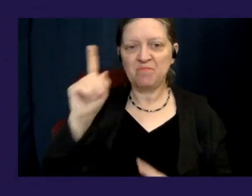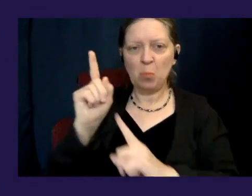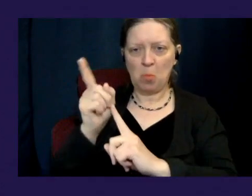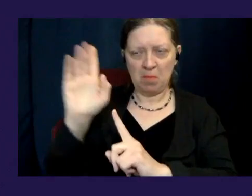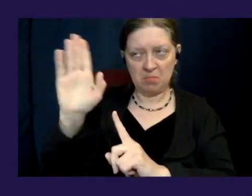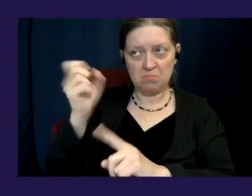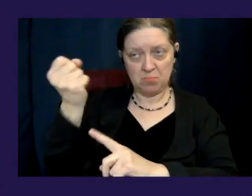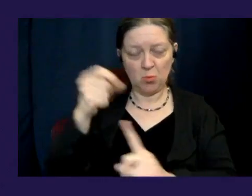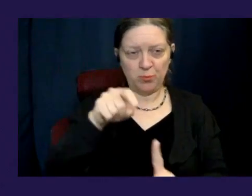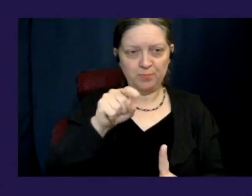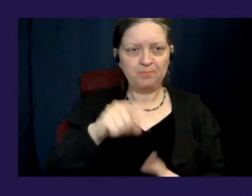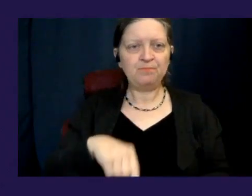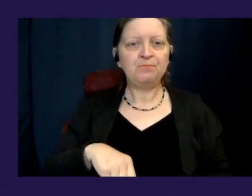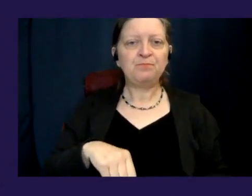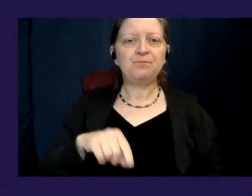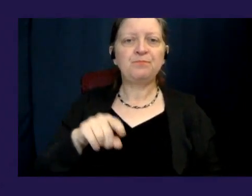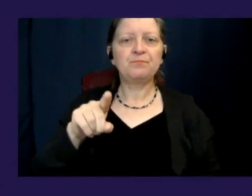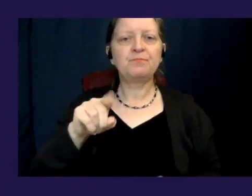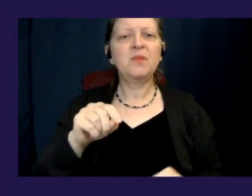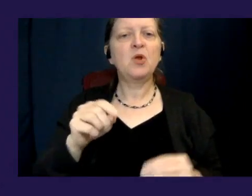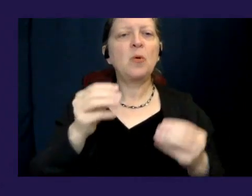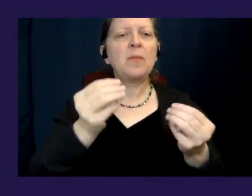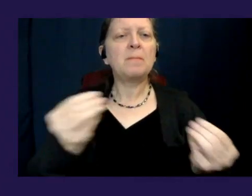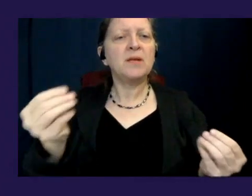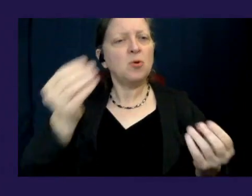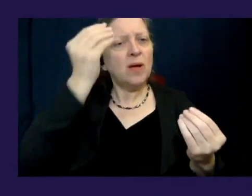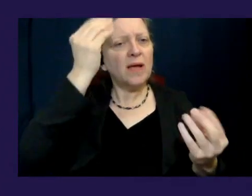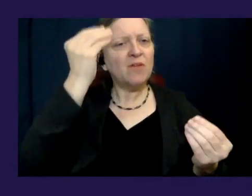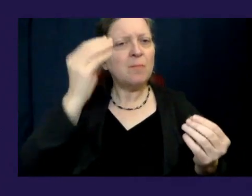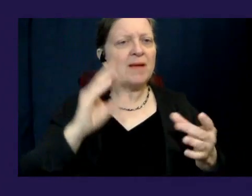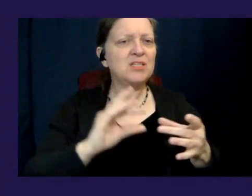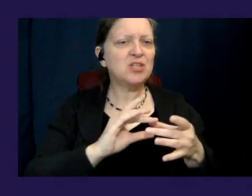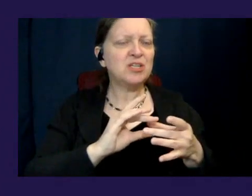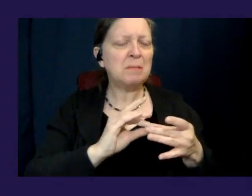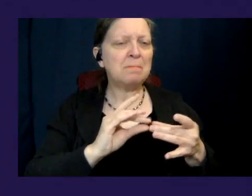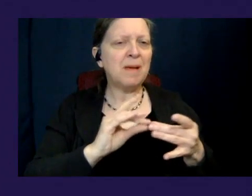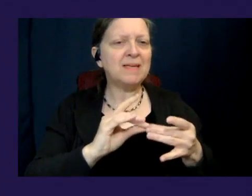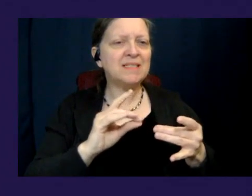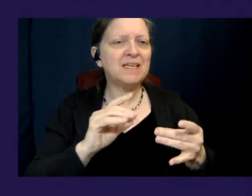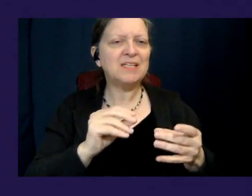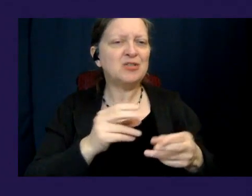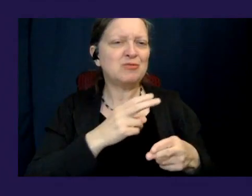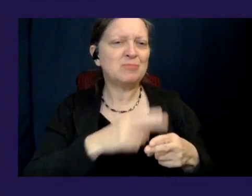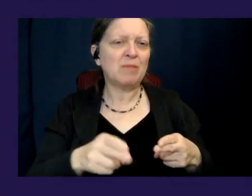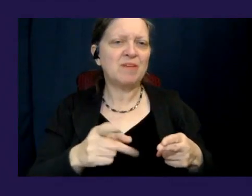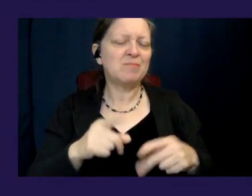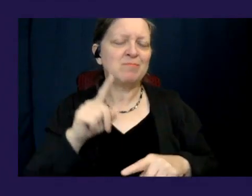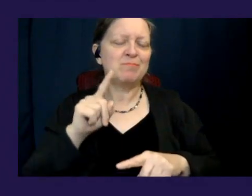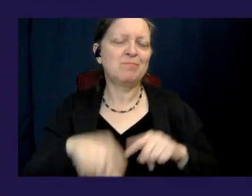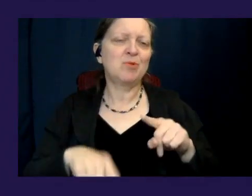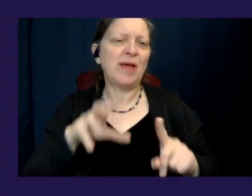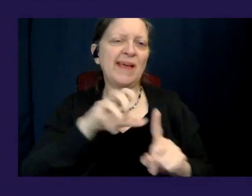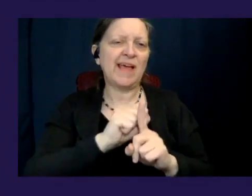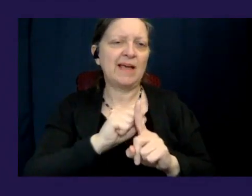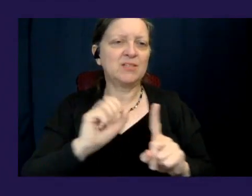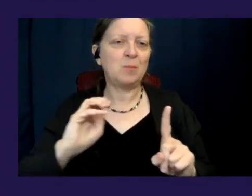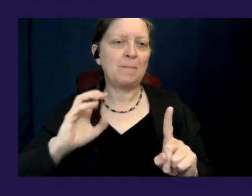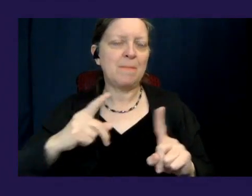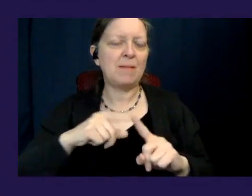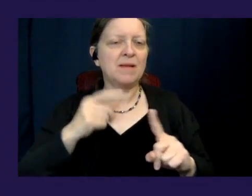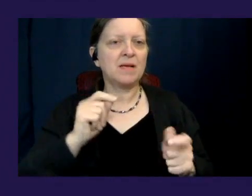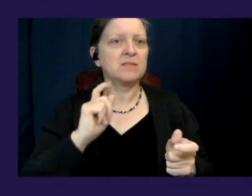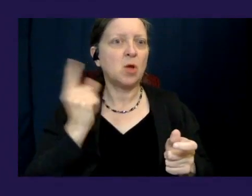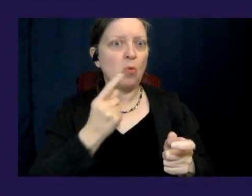So the material is fleeting and you'll never be able to kind of catch it and map it out because it changes all the time. But the